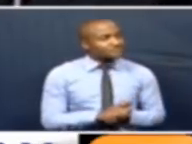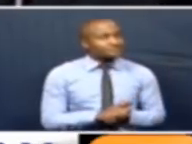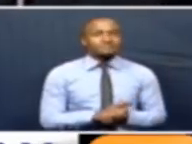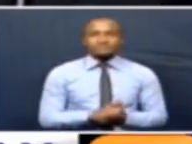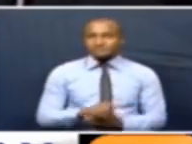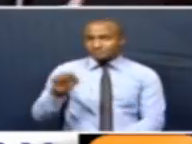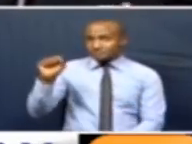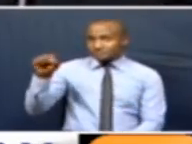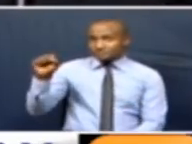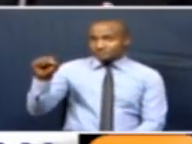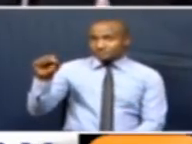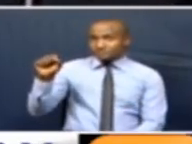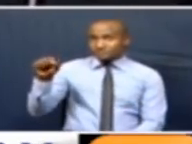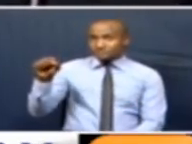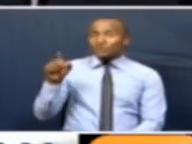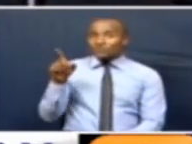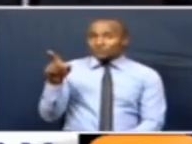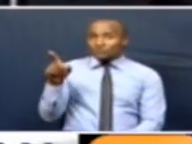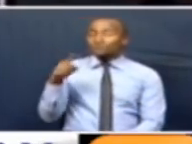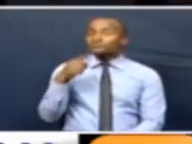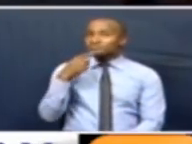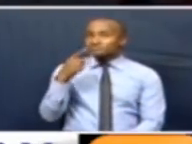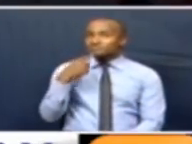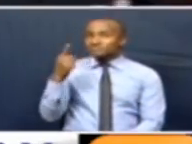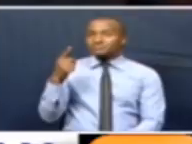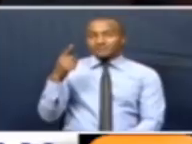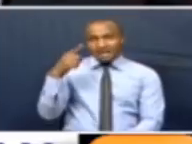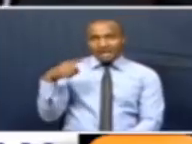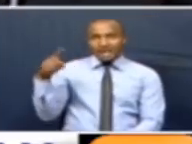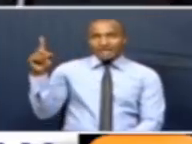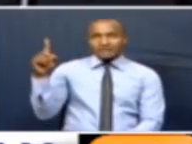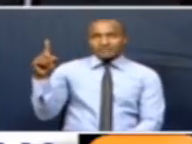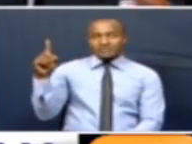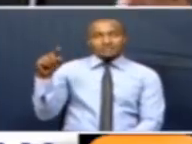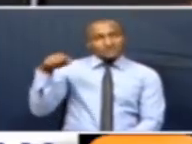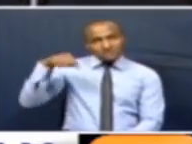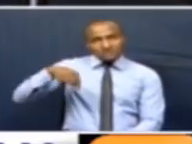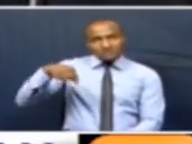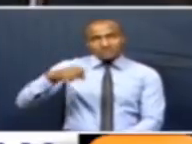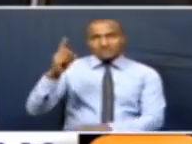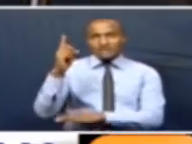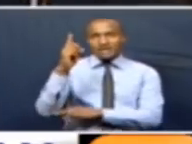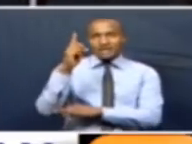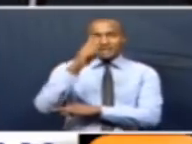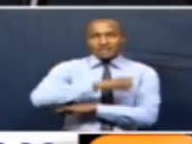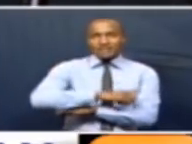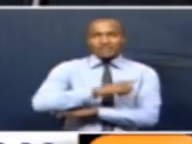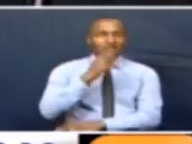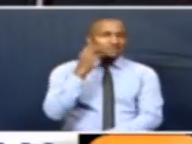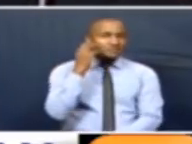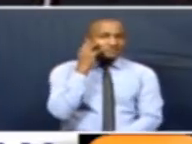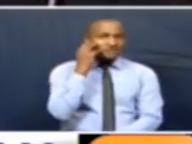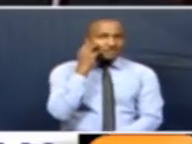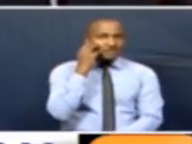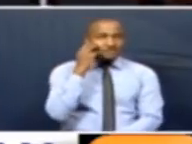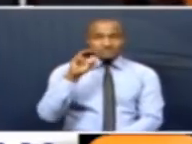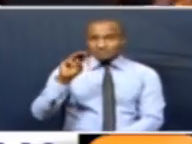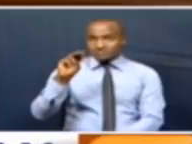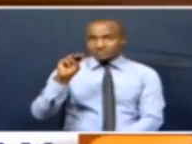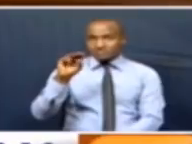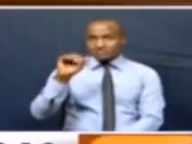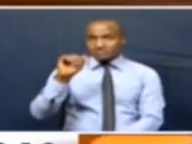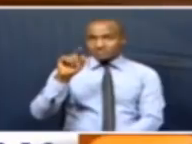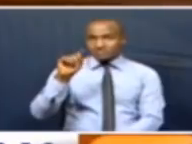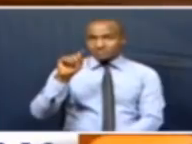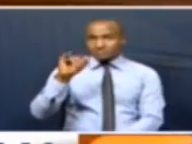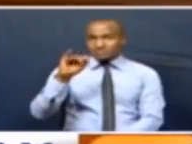Yes, Hussein, what you said, rightly put, sad day, the veteran politician Kenneth Matiba passed on. But this